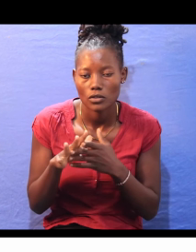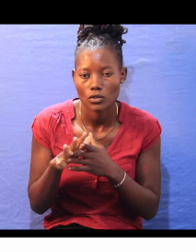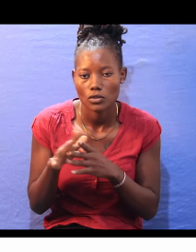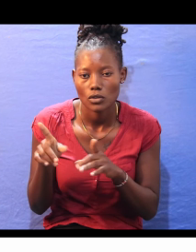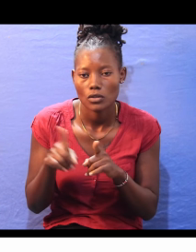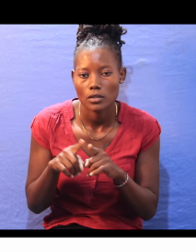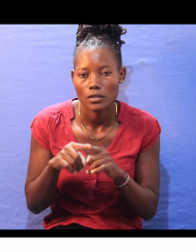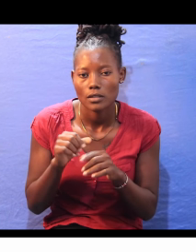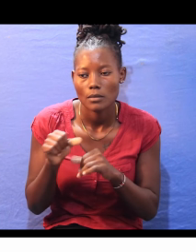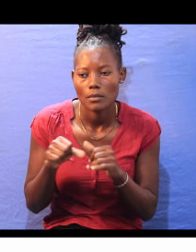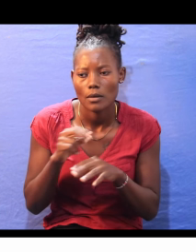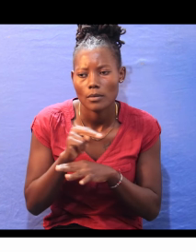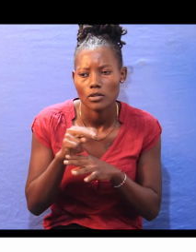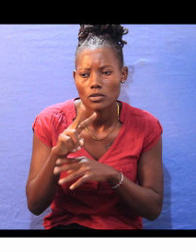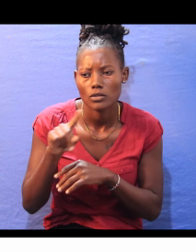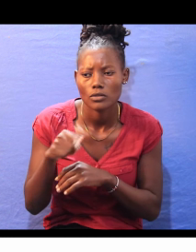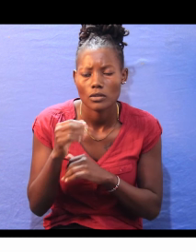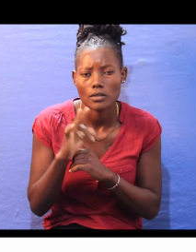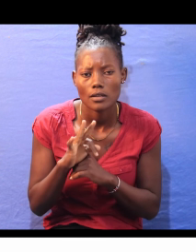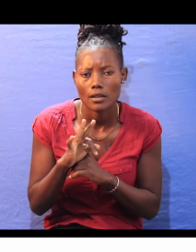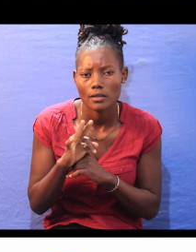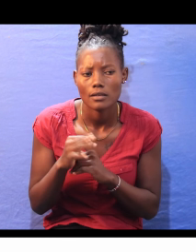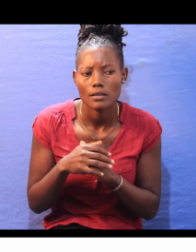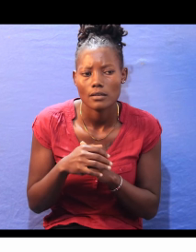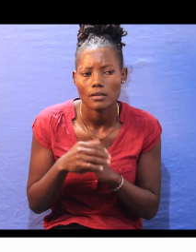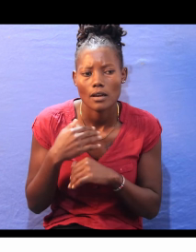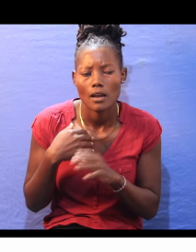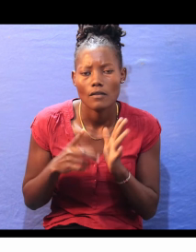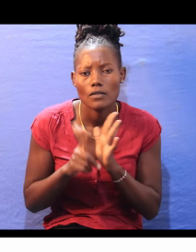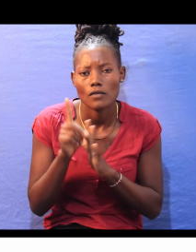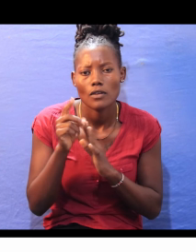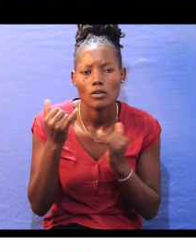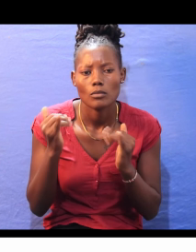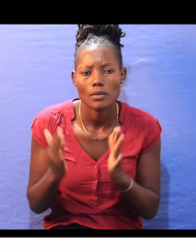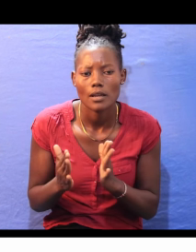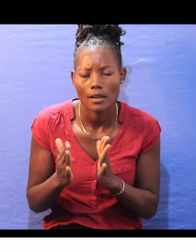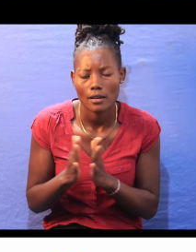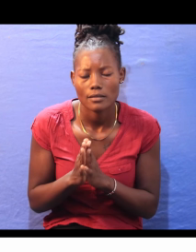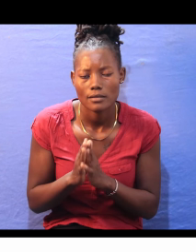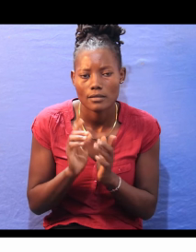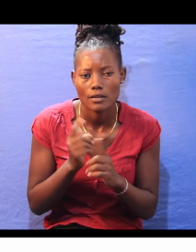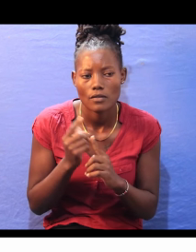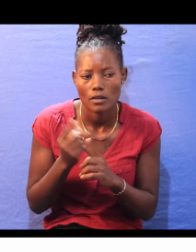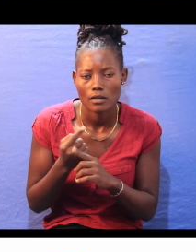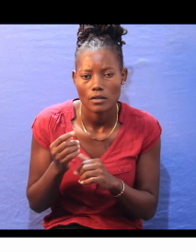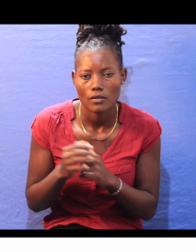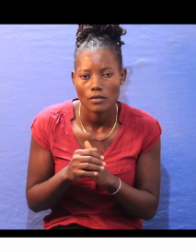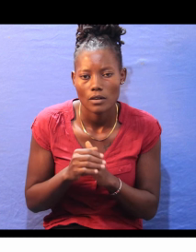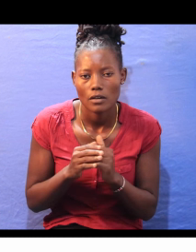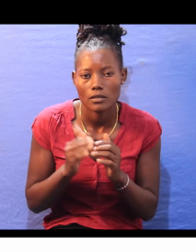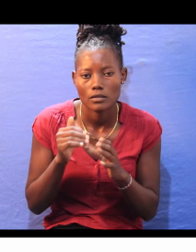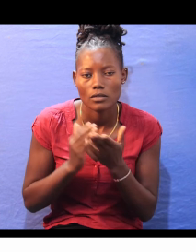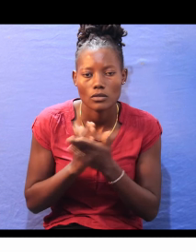was fifth at our nationals in 2003. And I have developed athletes who have played